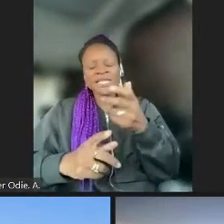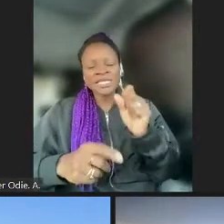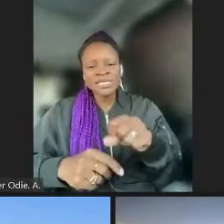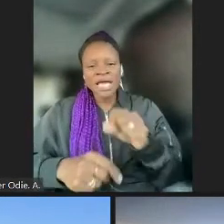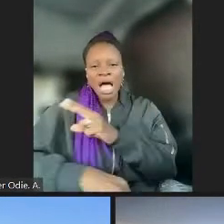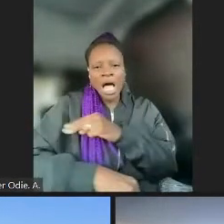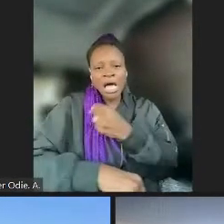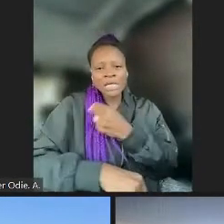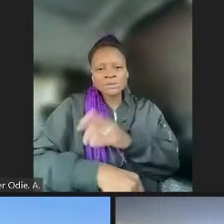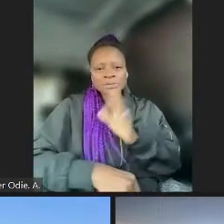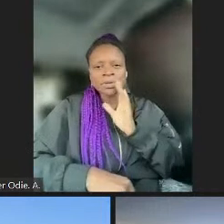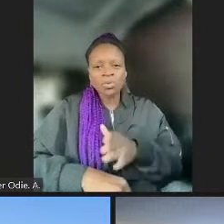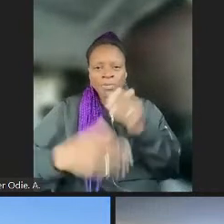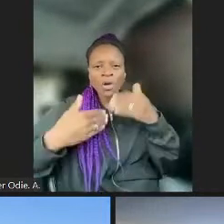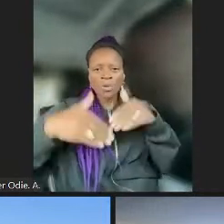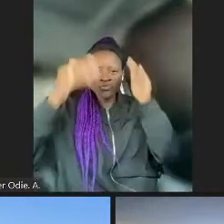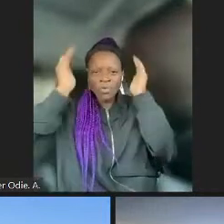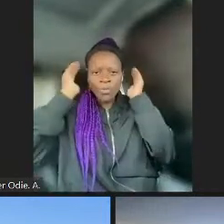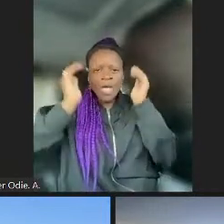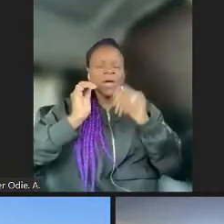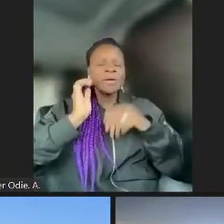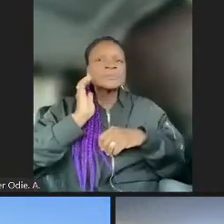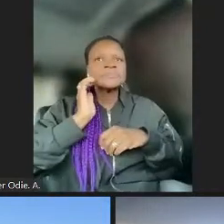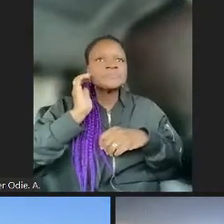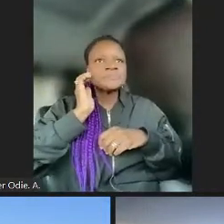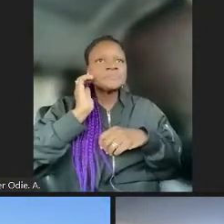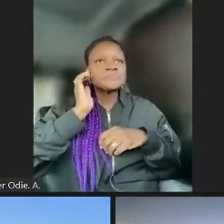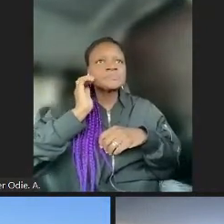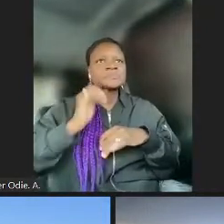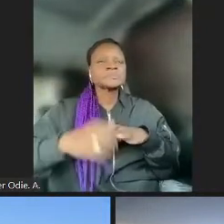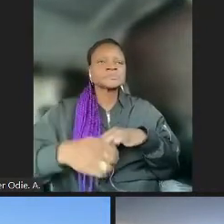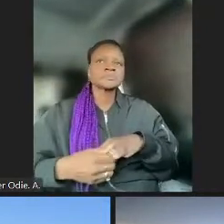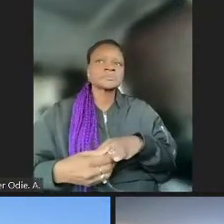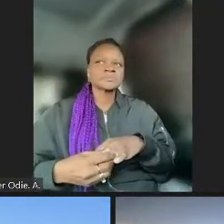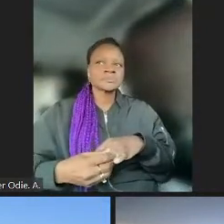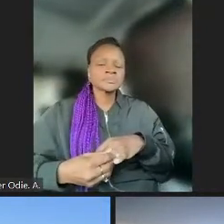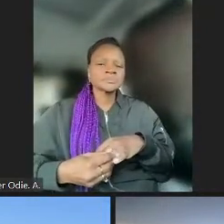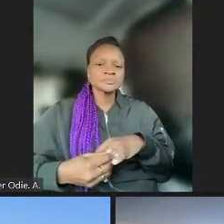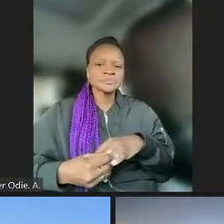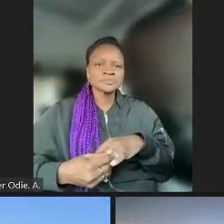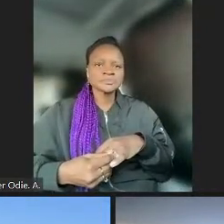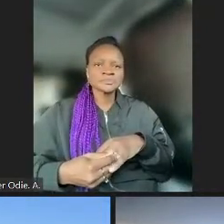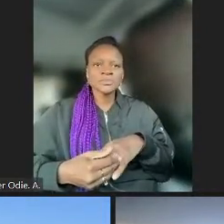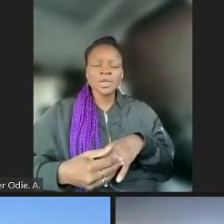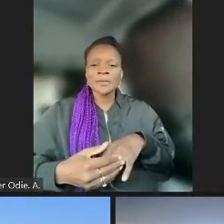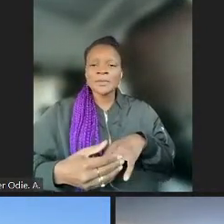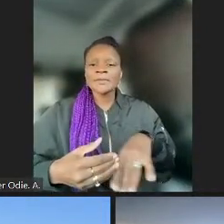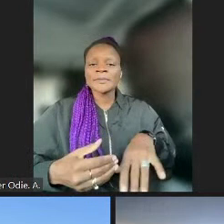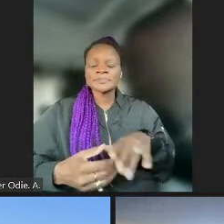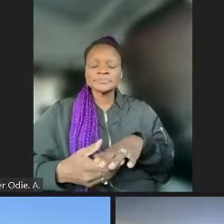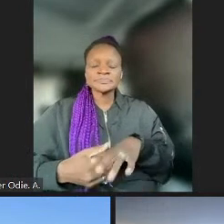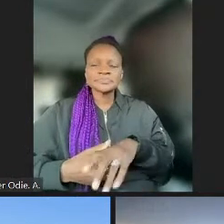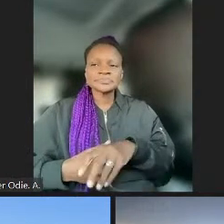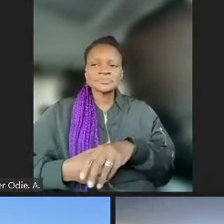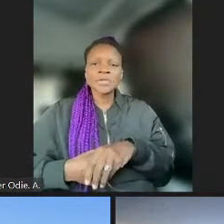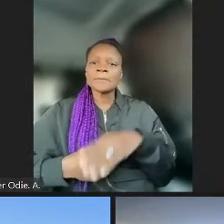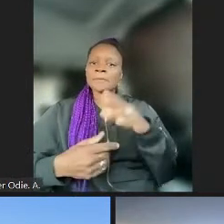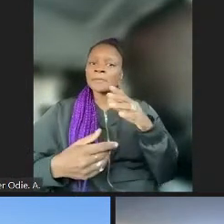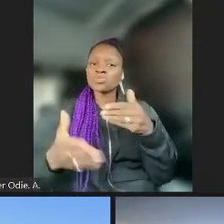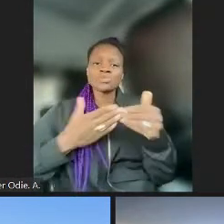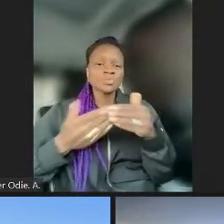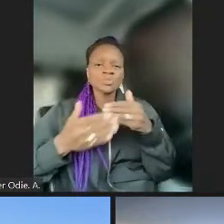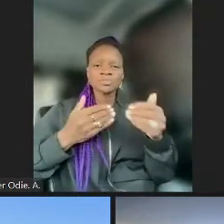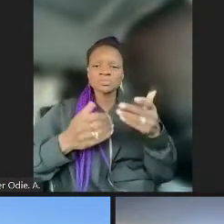staffing challenges just due to that high census. But COVID-19 cases seem to be stable at this